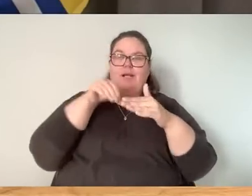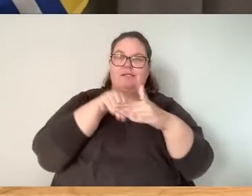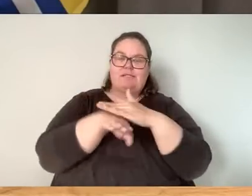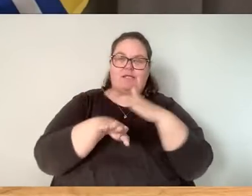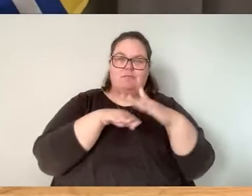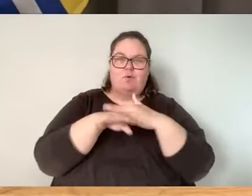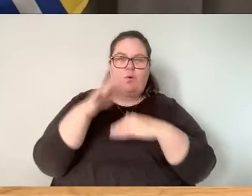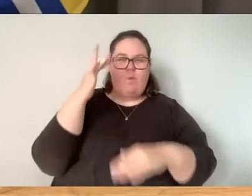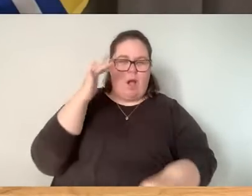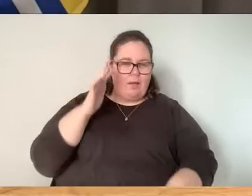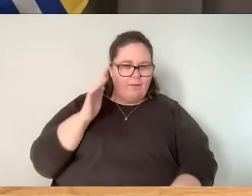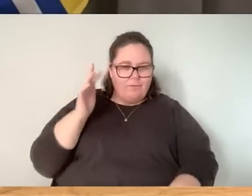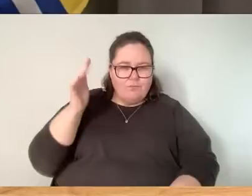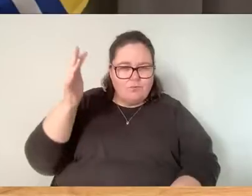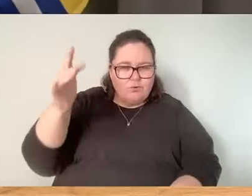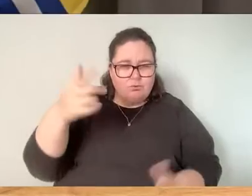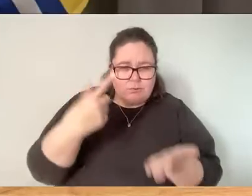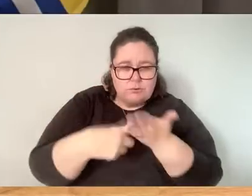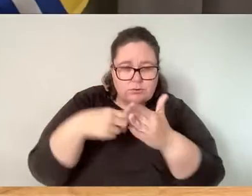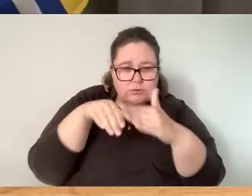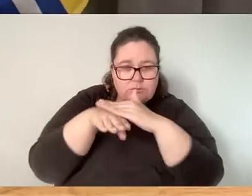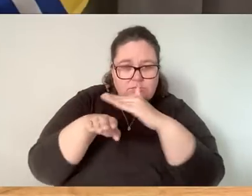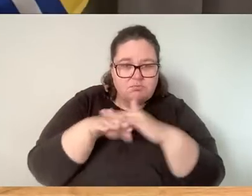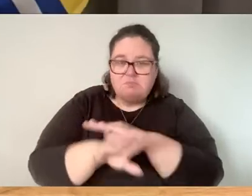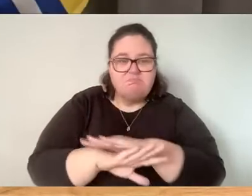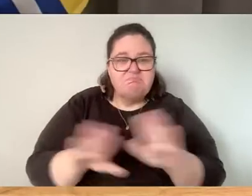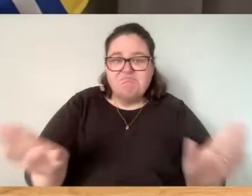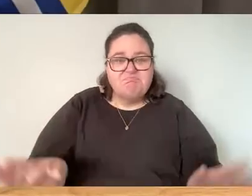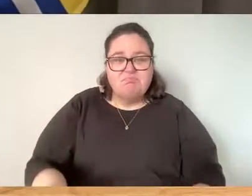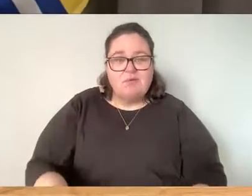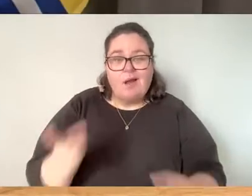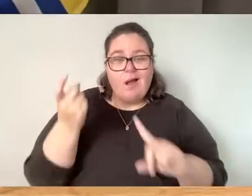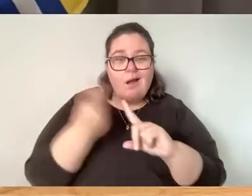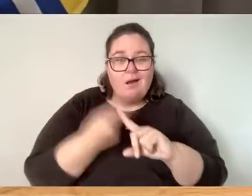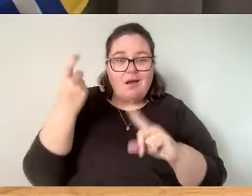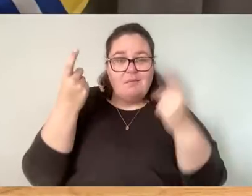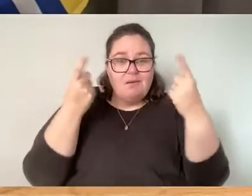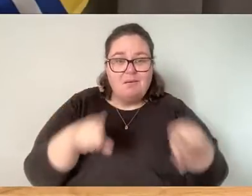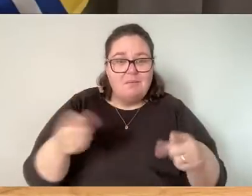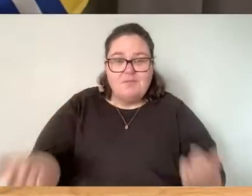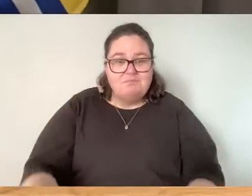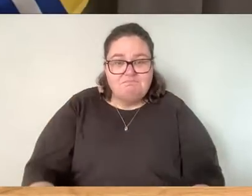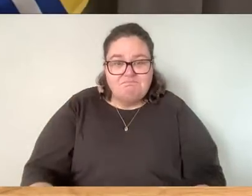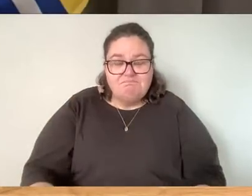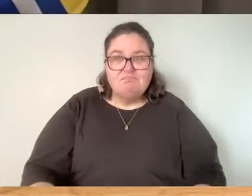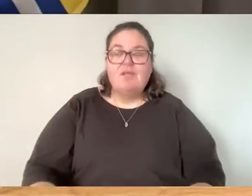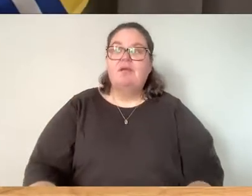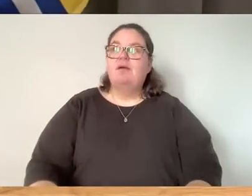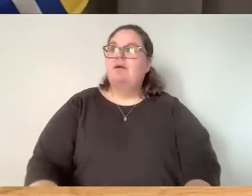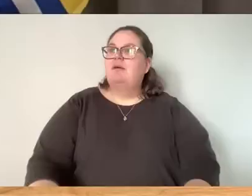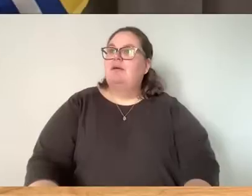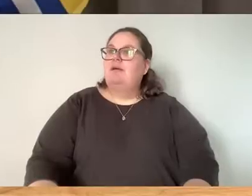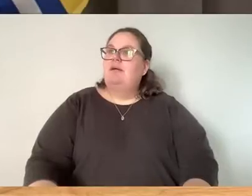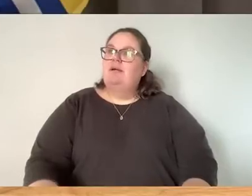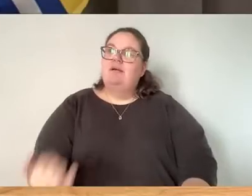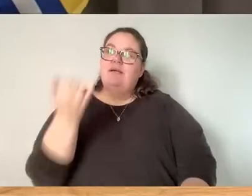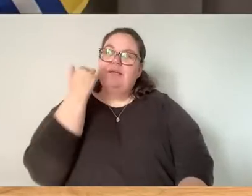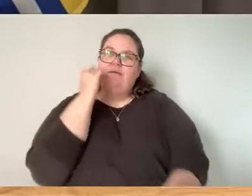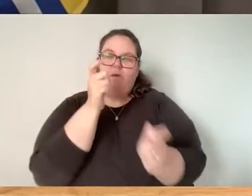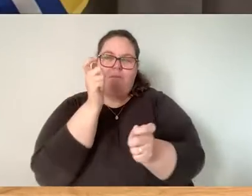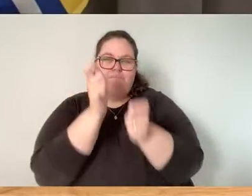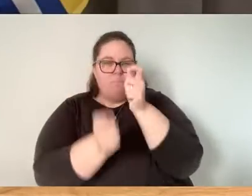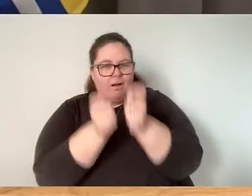will be natural for people to think about it, and when they do something, like if there's a modification or renovation